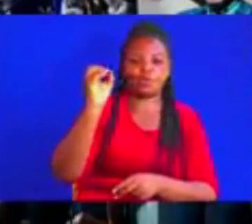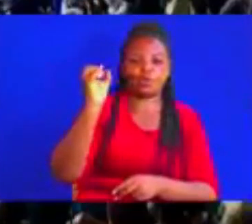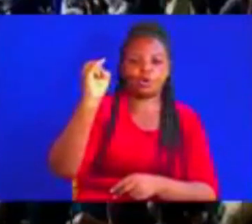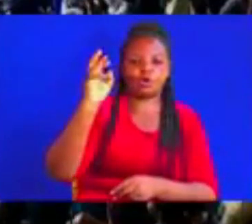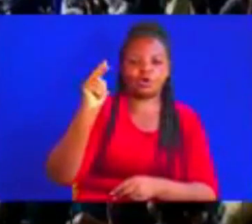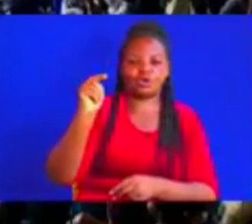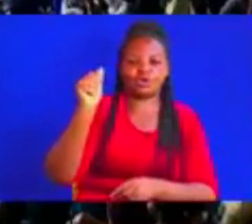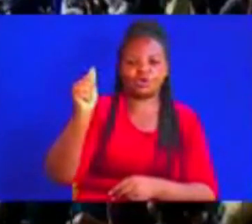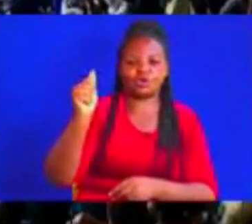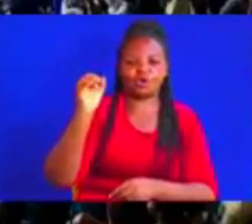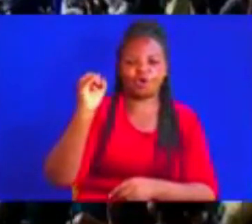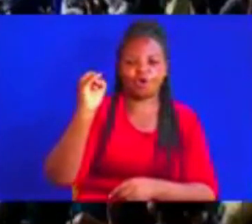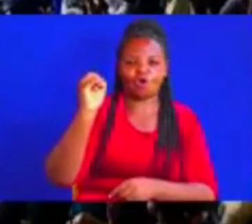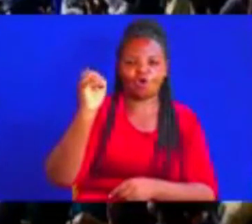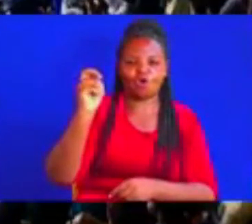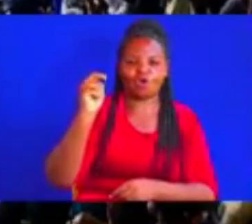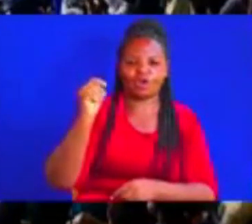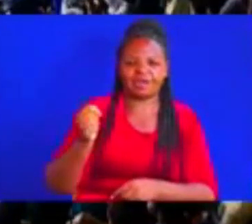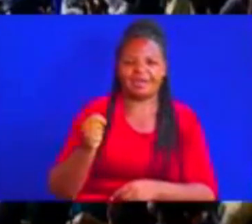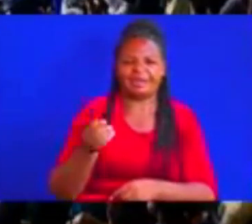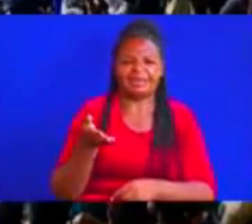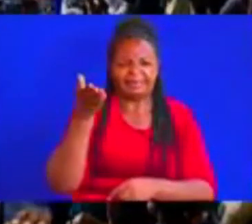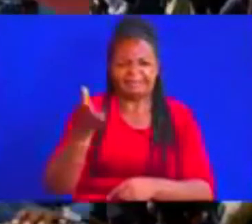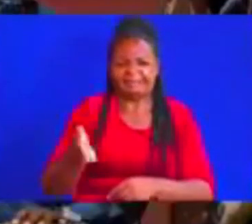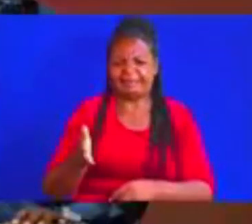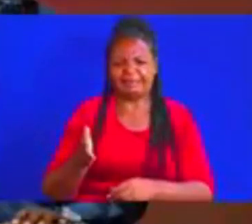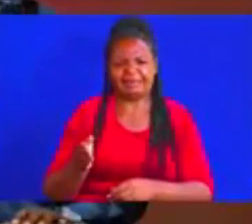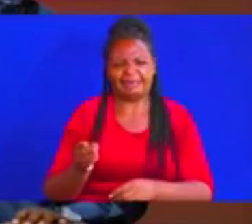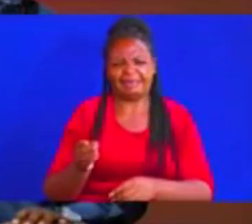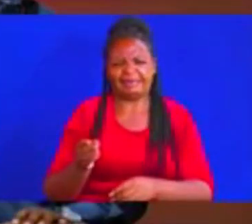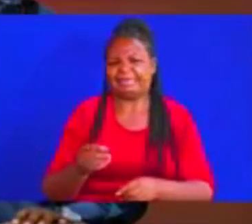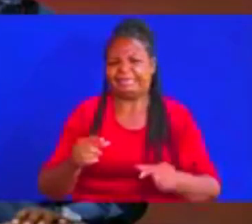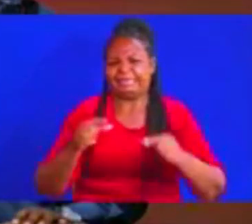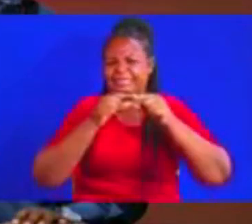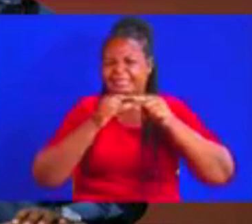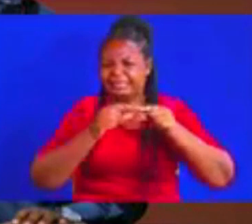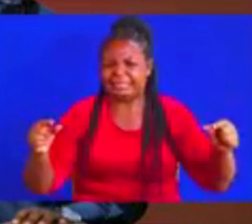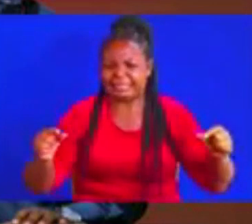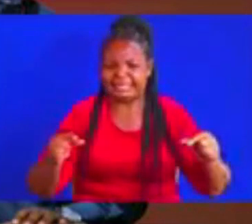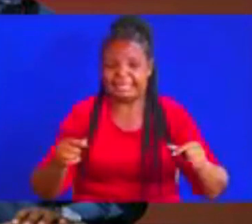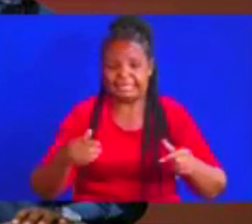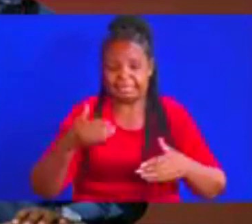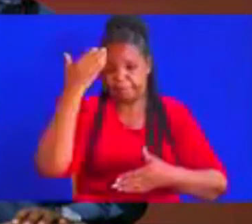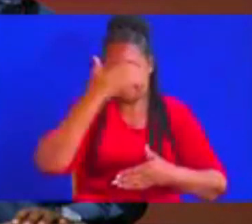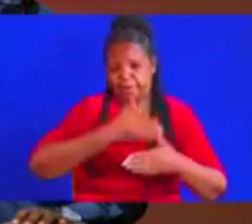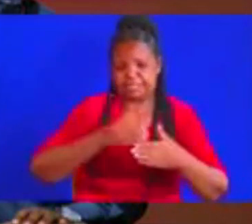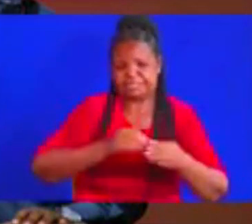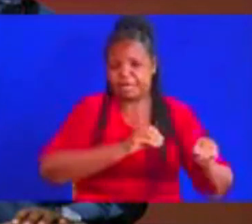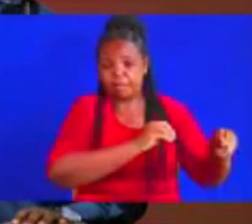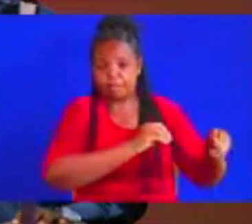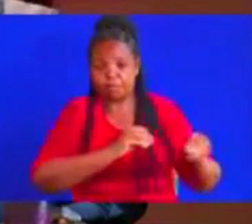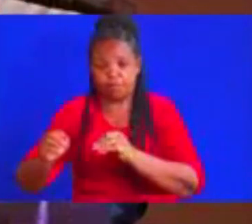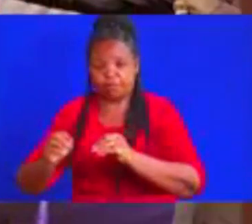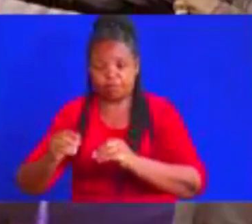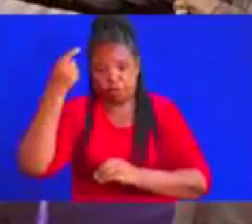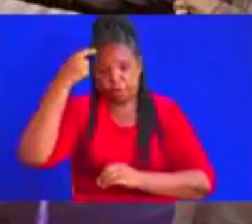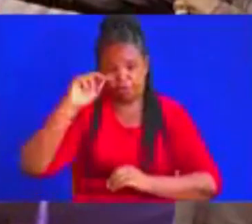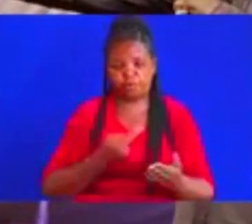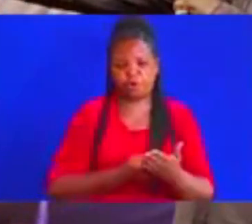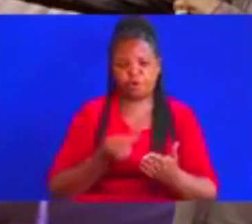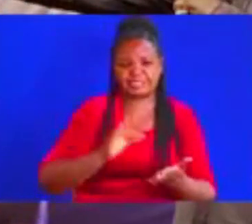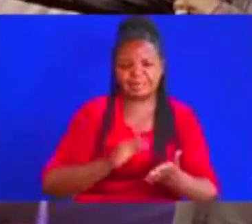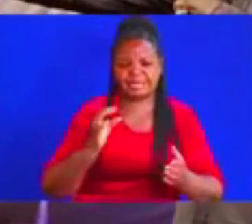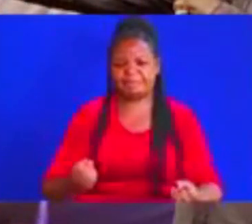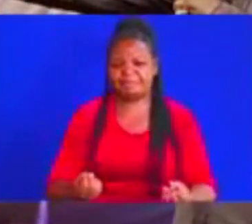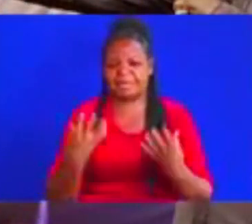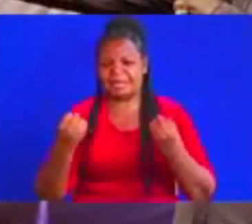the body of Christ, his meetings are characterized by great and unusual presence and moves of the Holy Spirit, miracles,